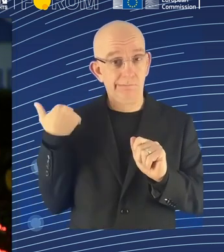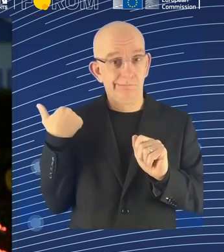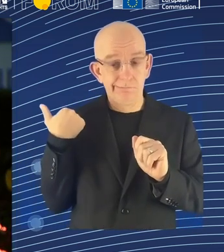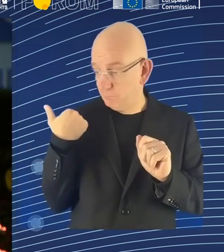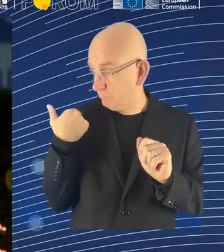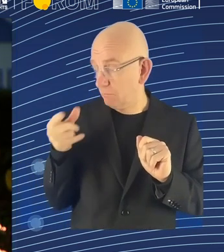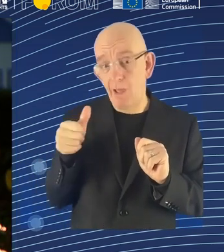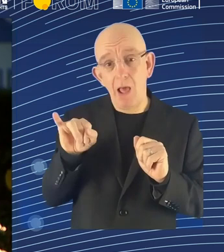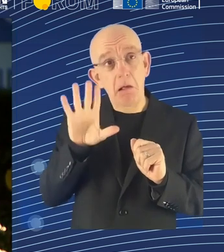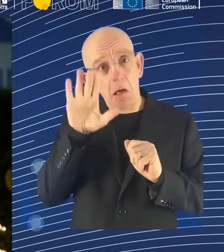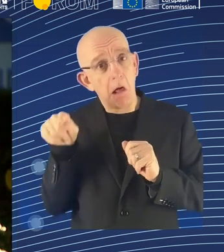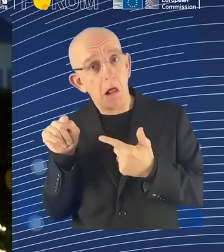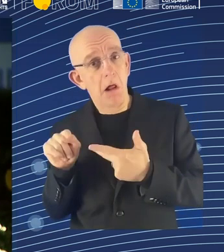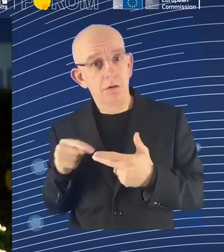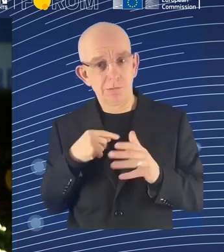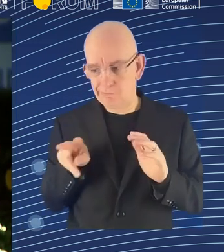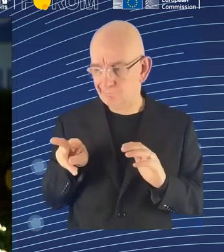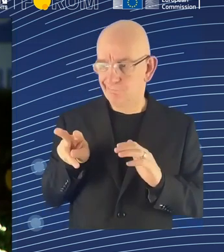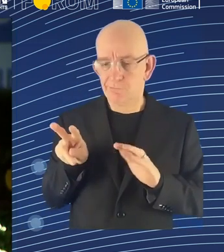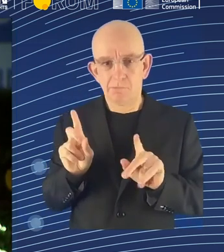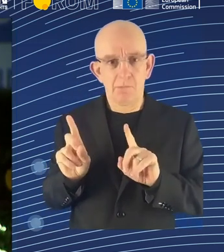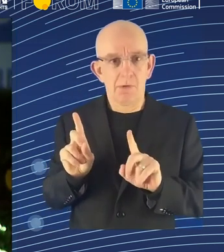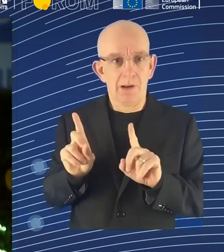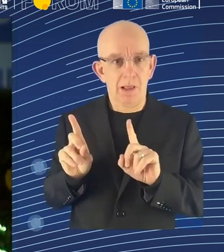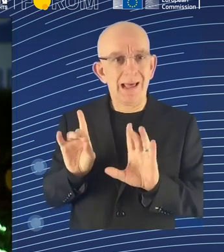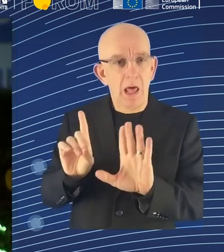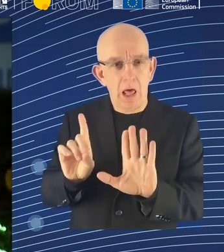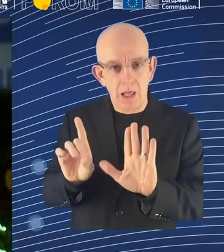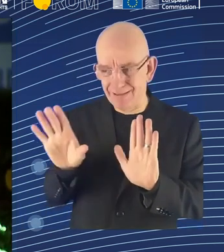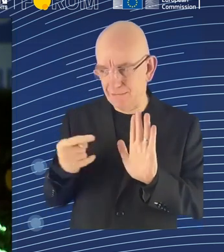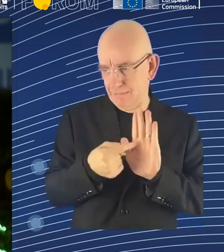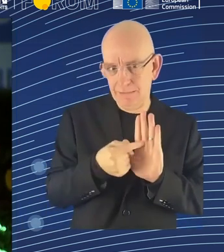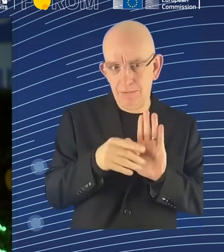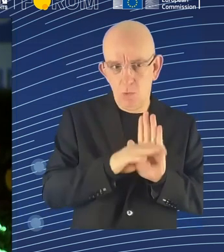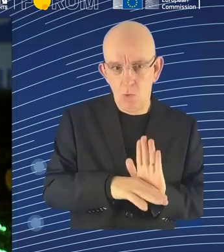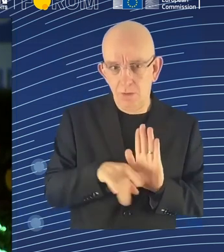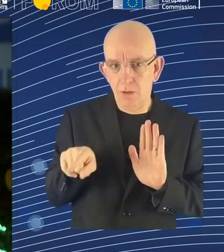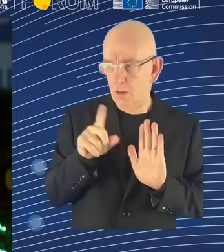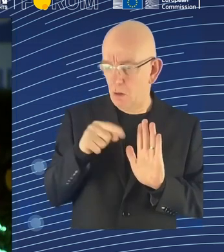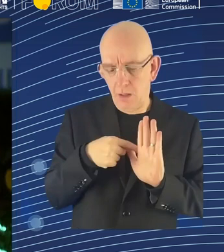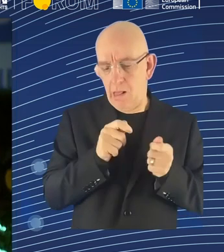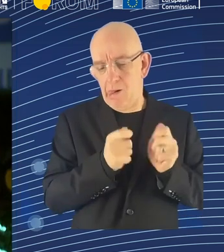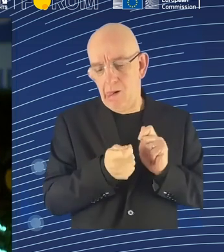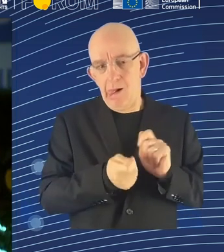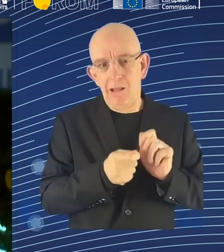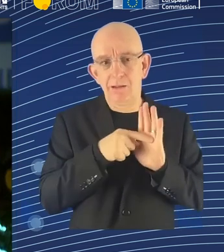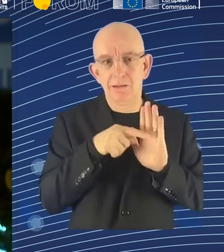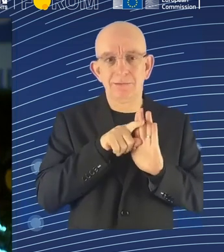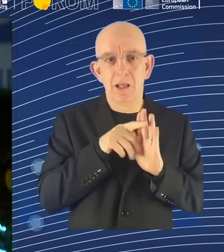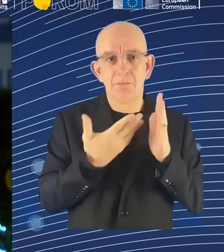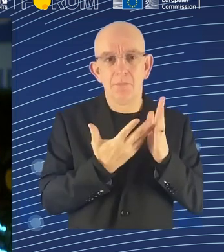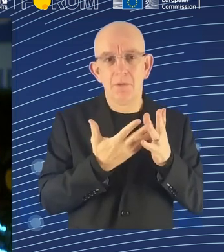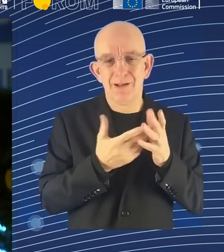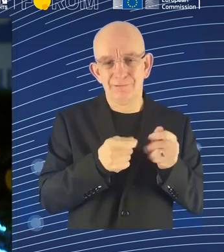but to ensure that our values, those that underpin our life together, are preserved, including in the face of these developments